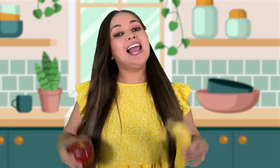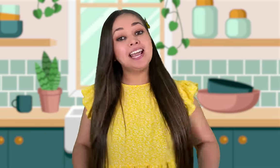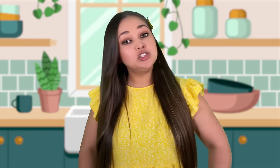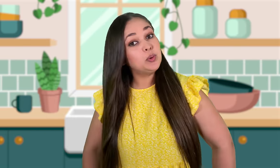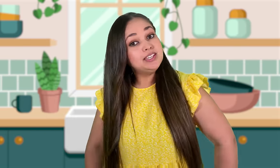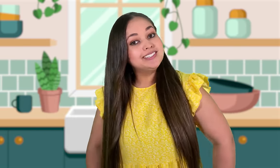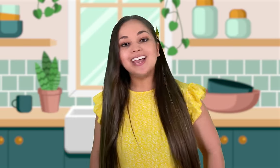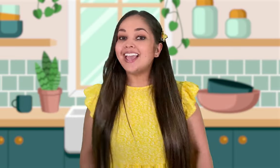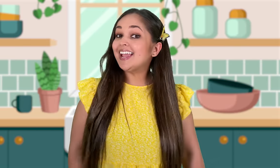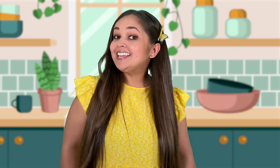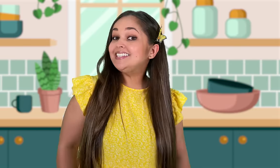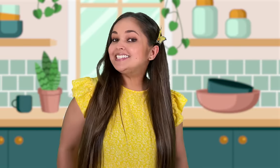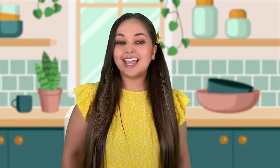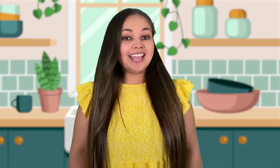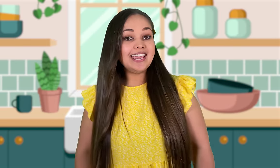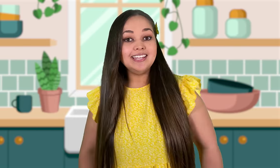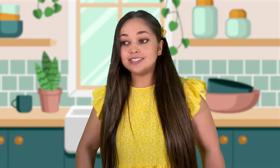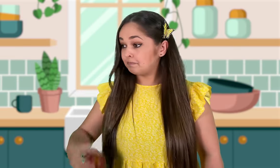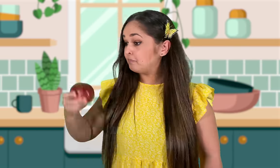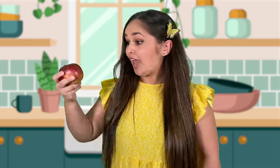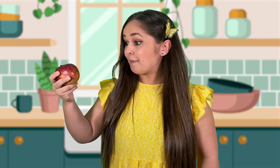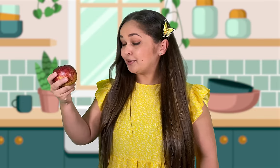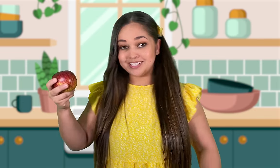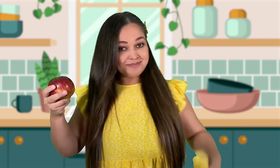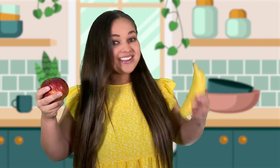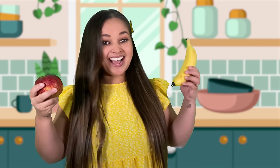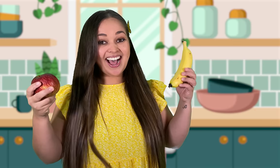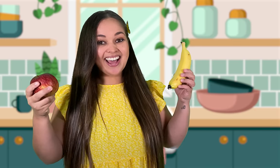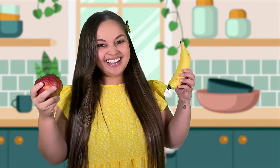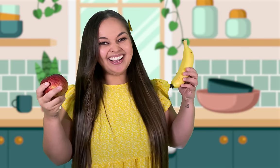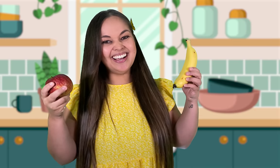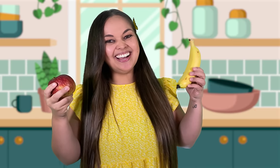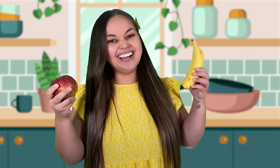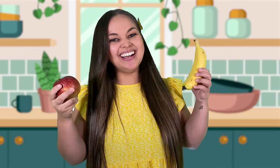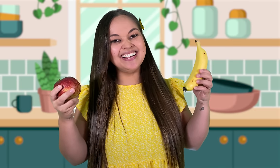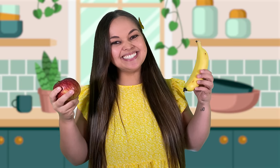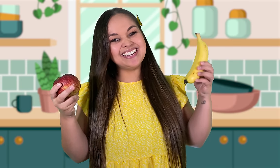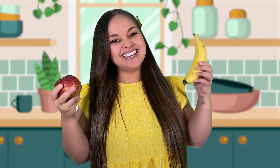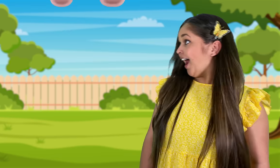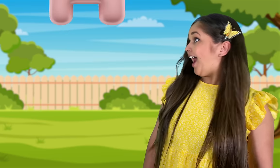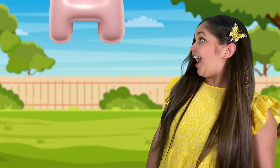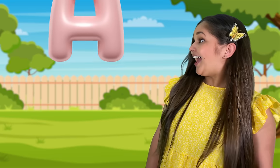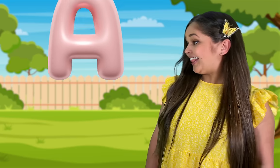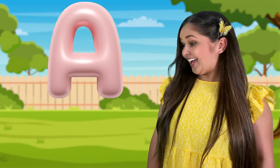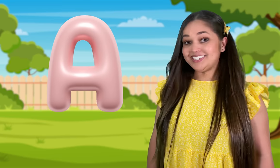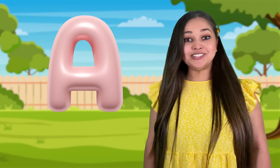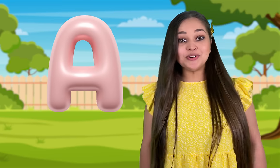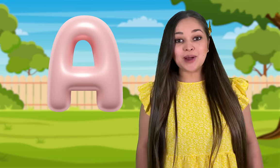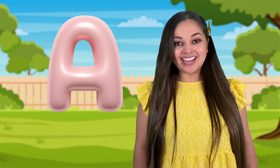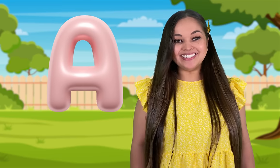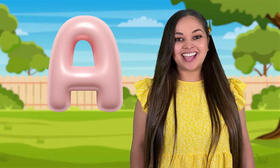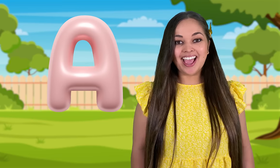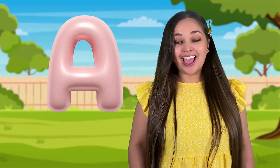bananas. I like to eat, eat, eat apples and bananas. I like